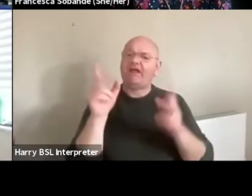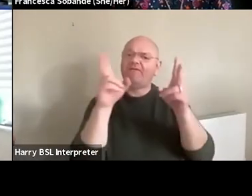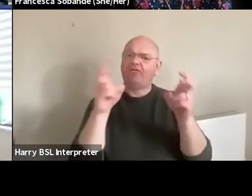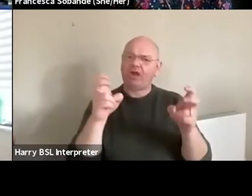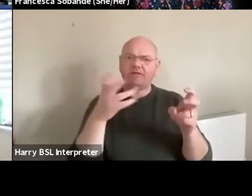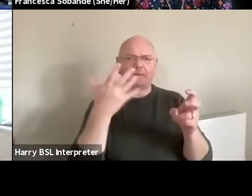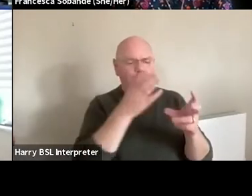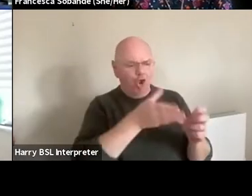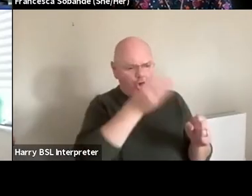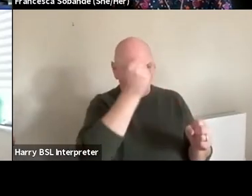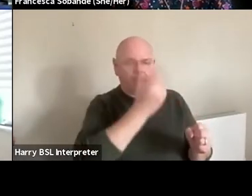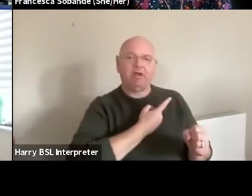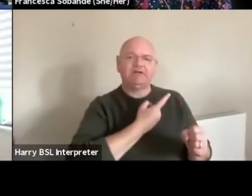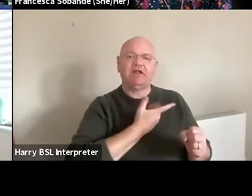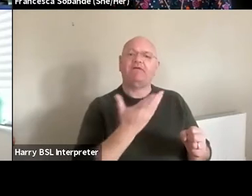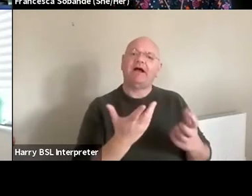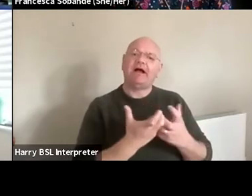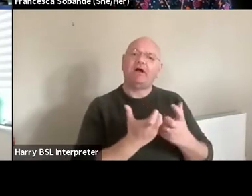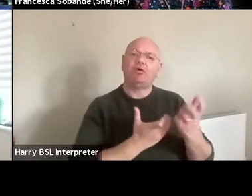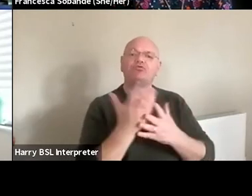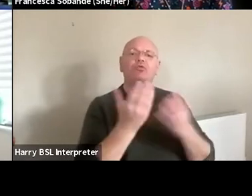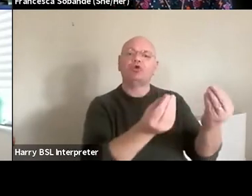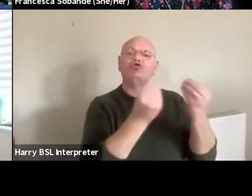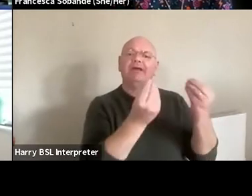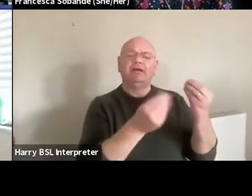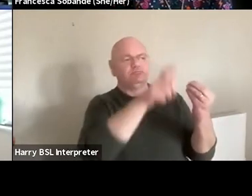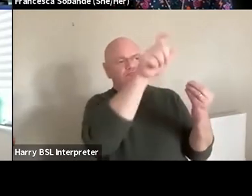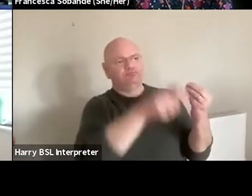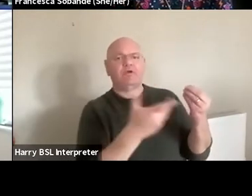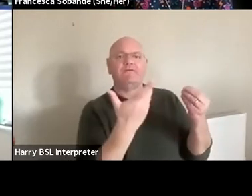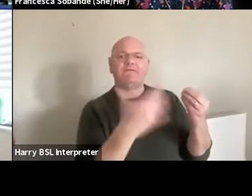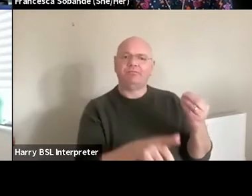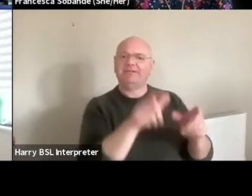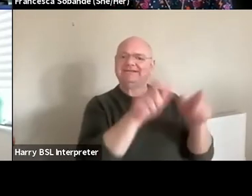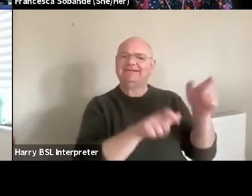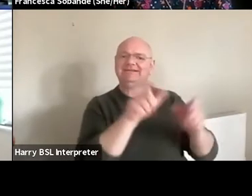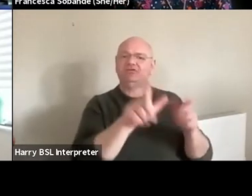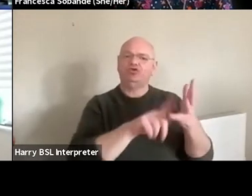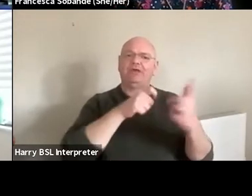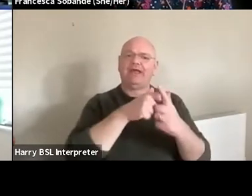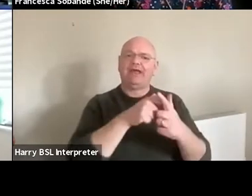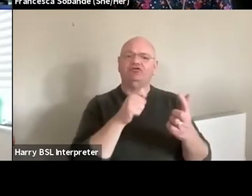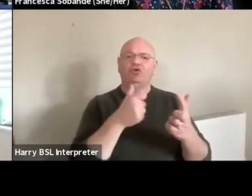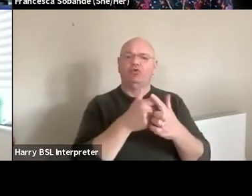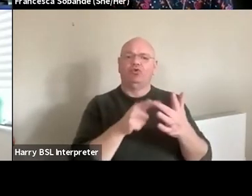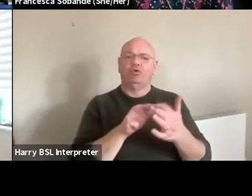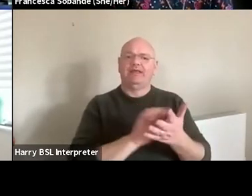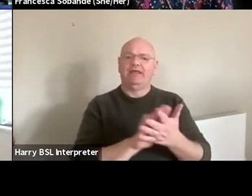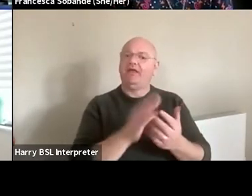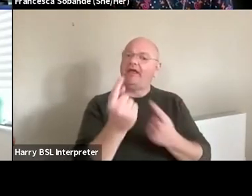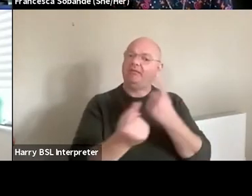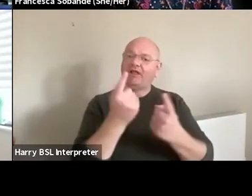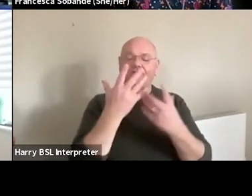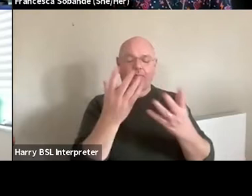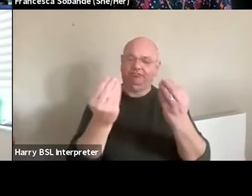from when I attended training that was given by Citizens UK that was delivered by Keith. And I loved